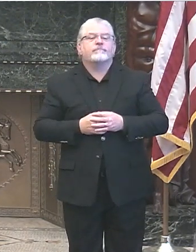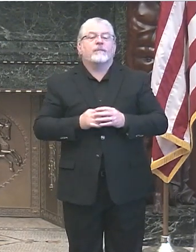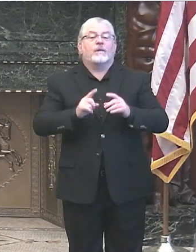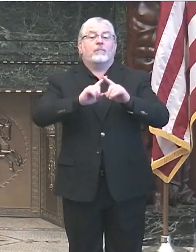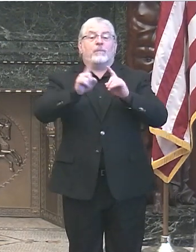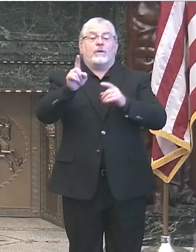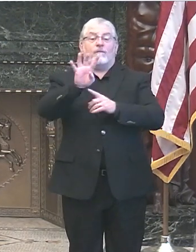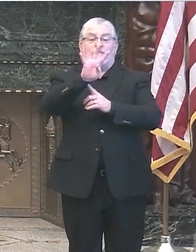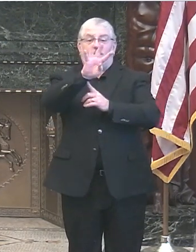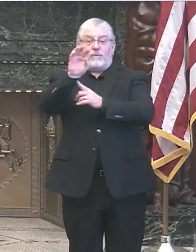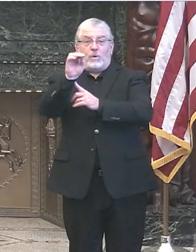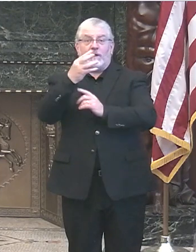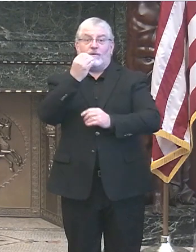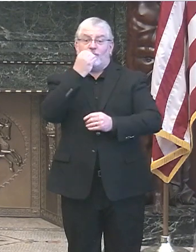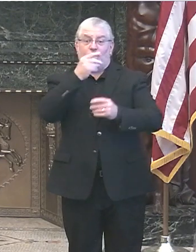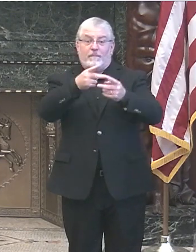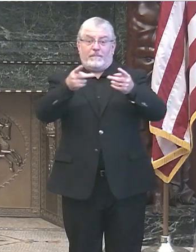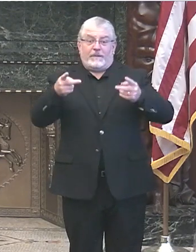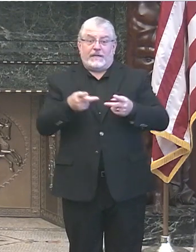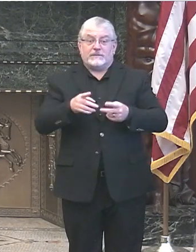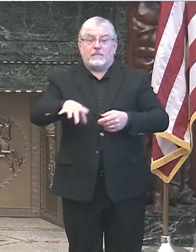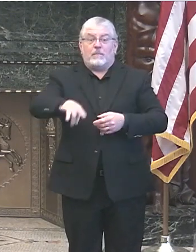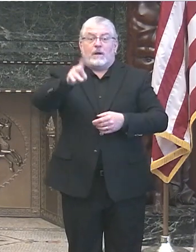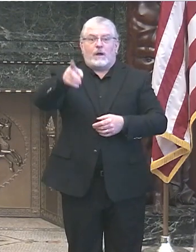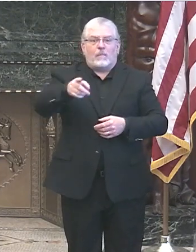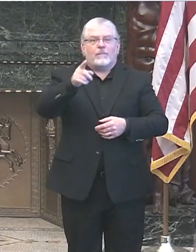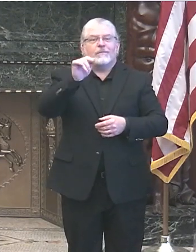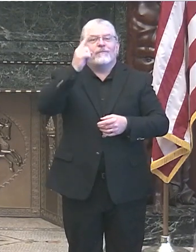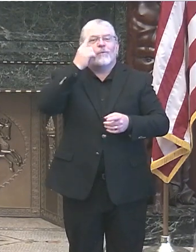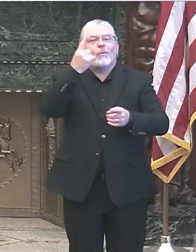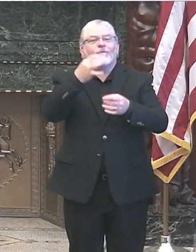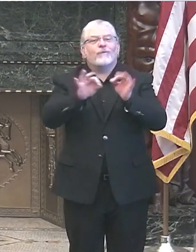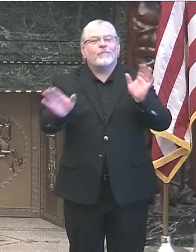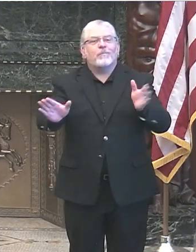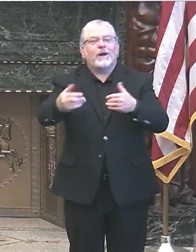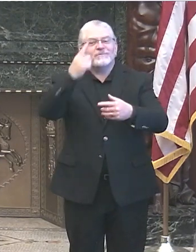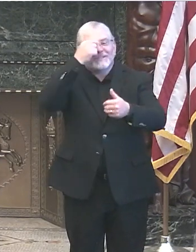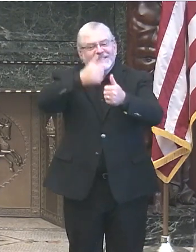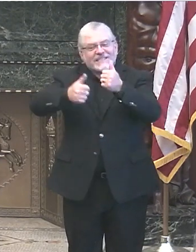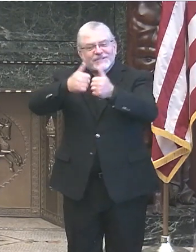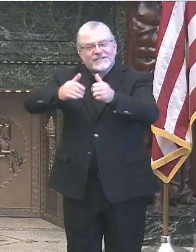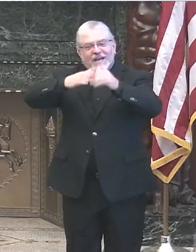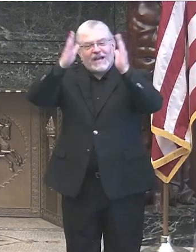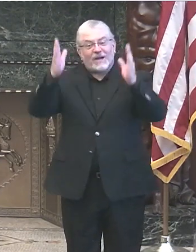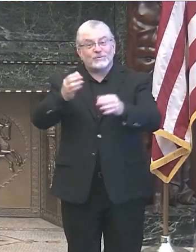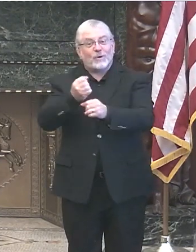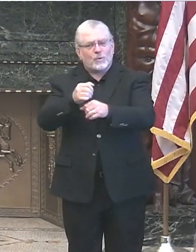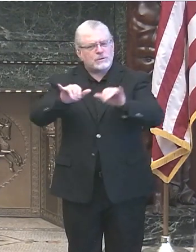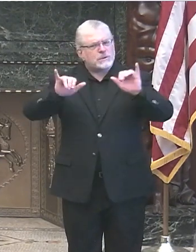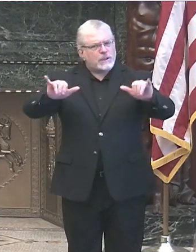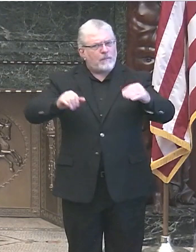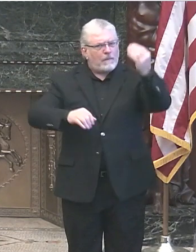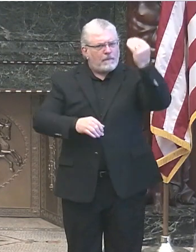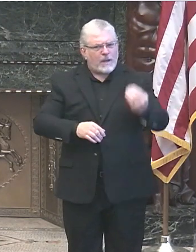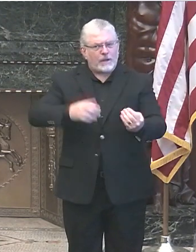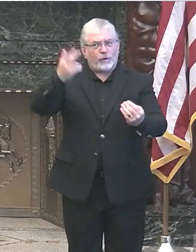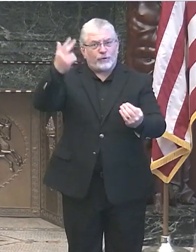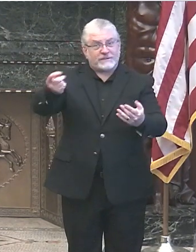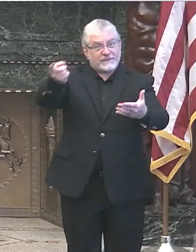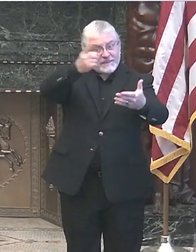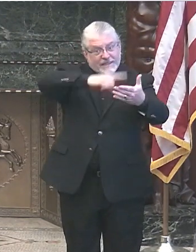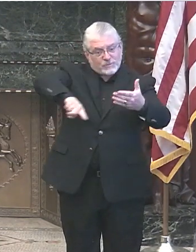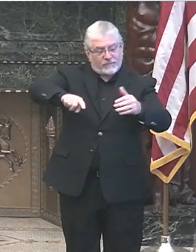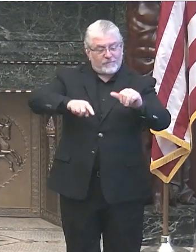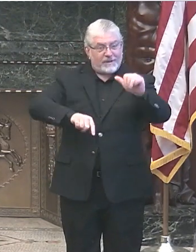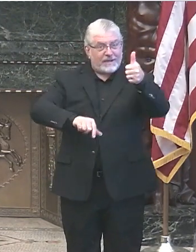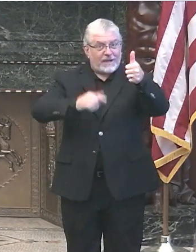one free box of food per household will still be open on Monday and Thursday of next week from 10 a.m. till noon. Any resident